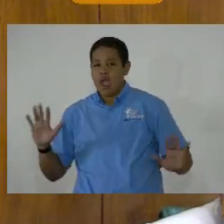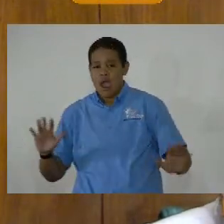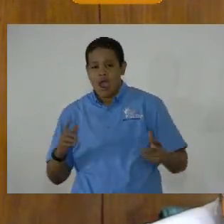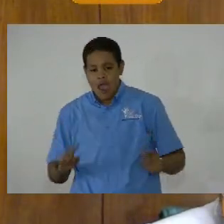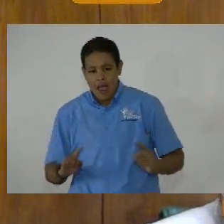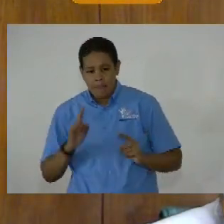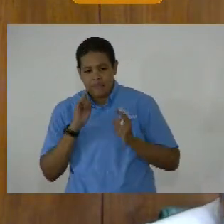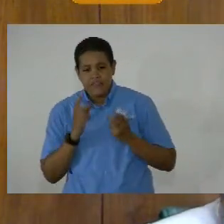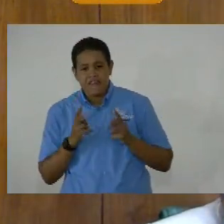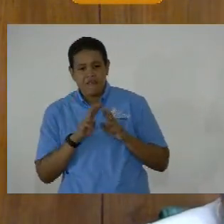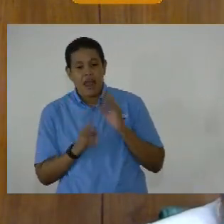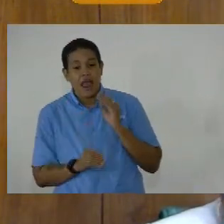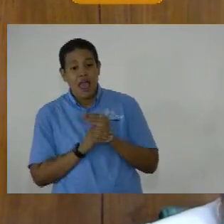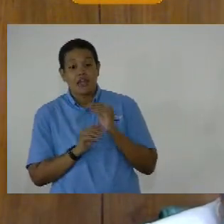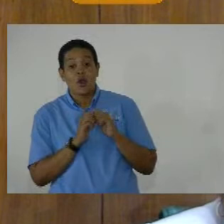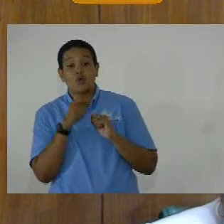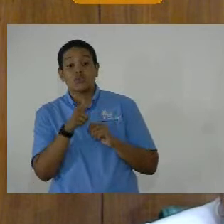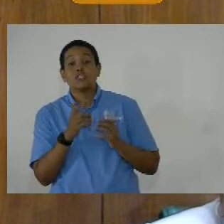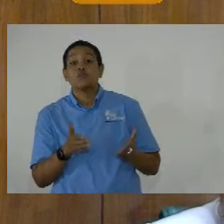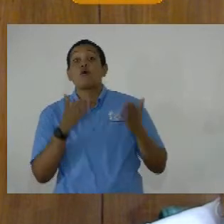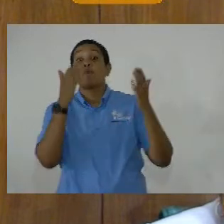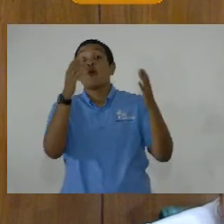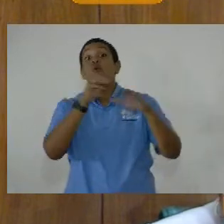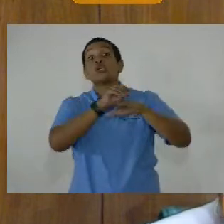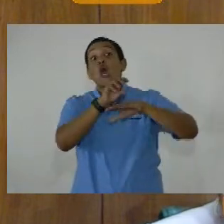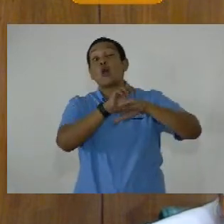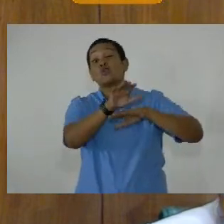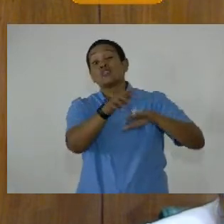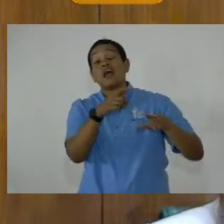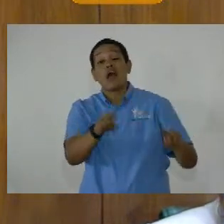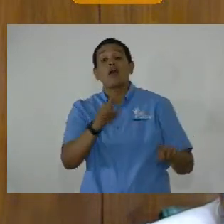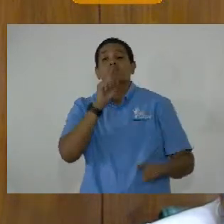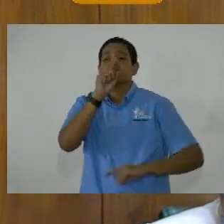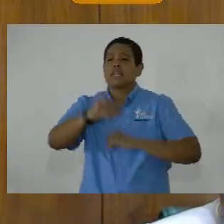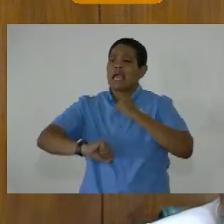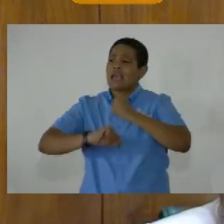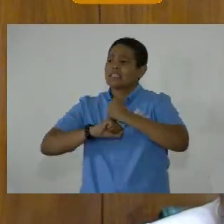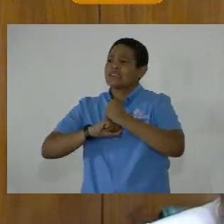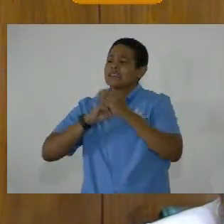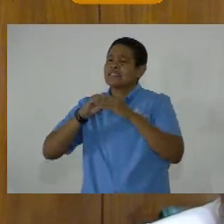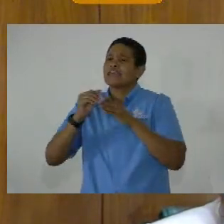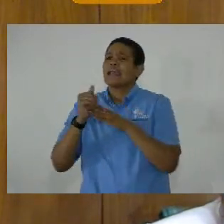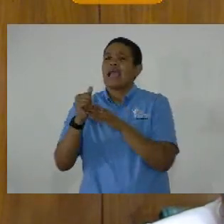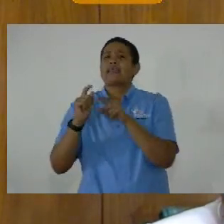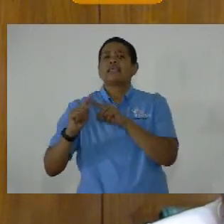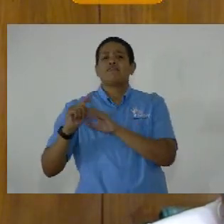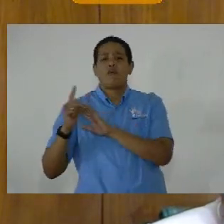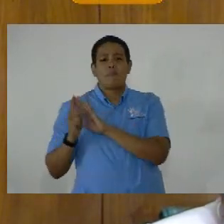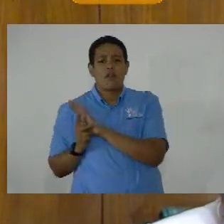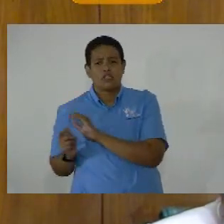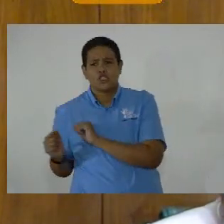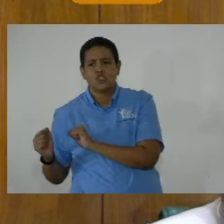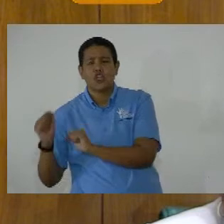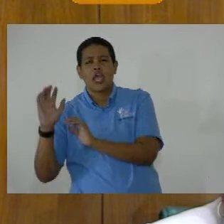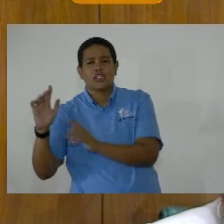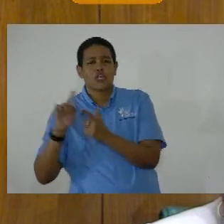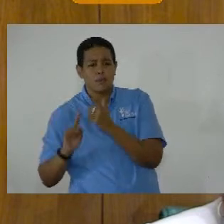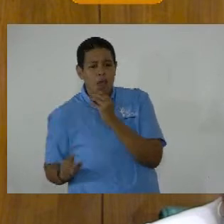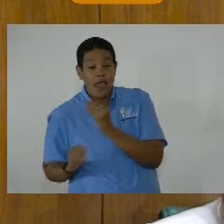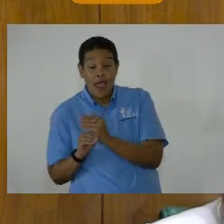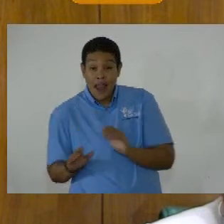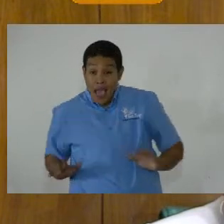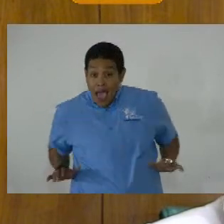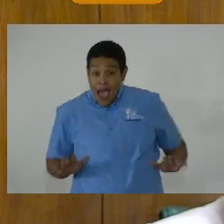The value add of this proposed council, Madam Speaker, is to assist in guiding policy strategy and